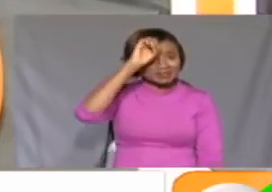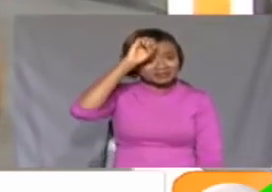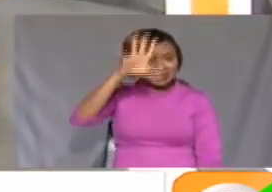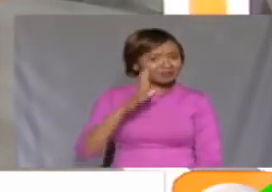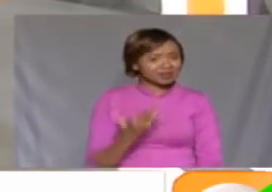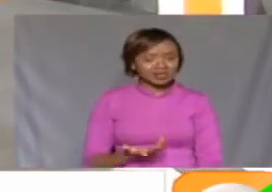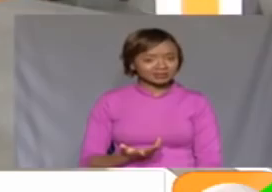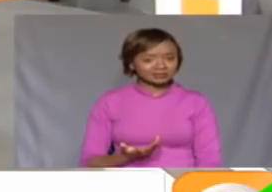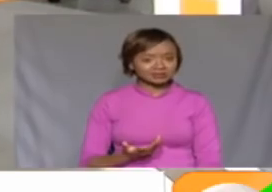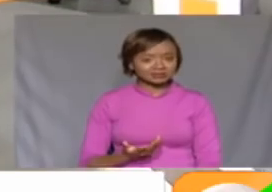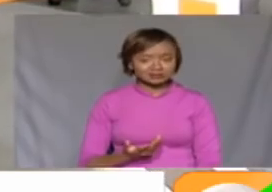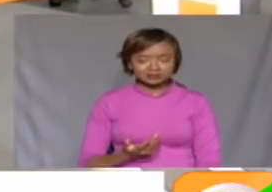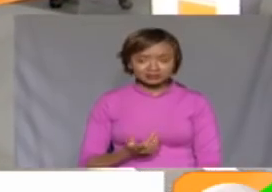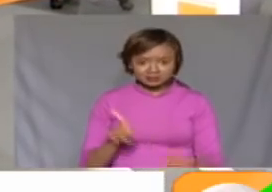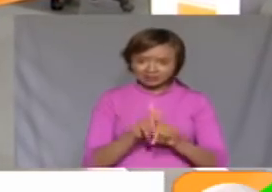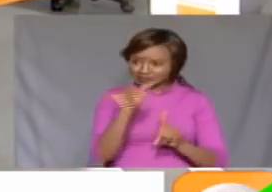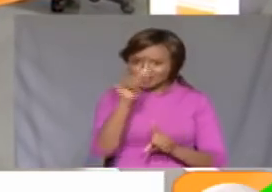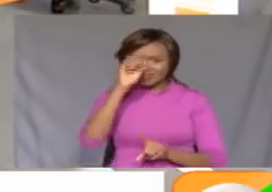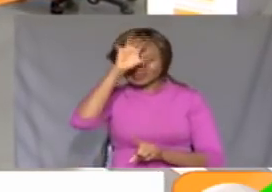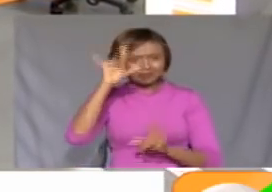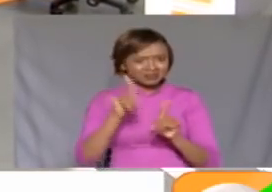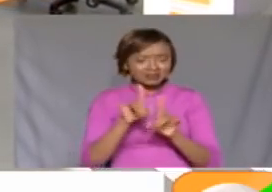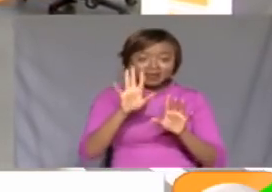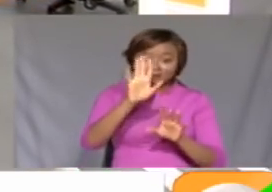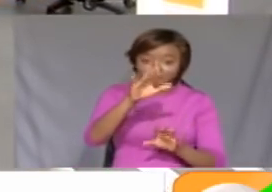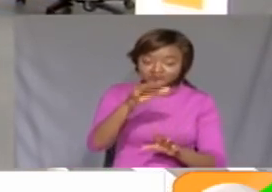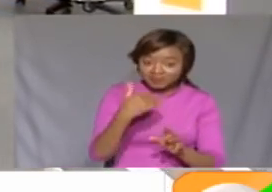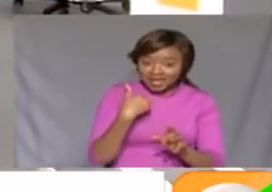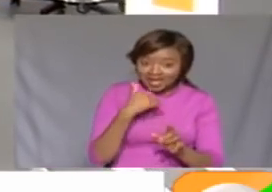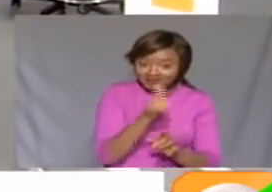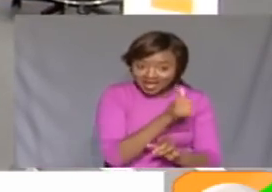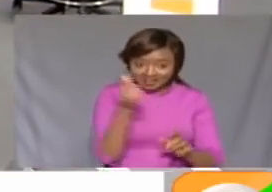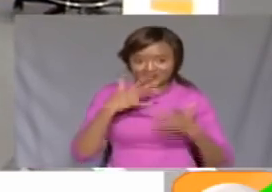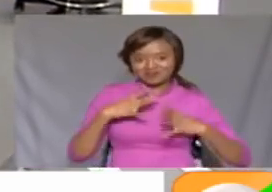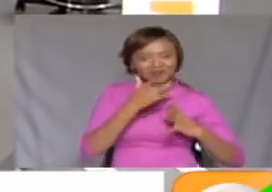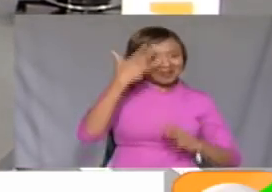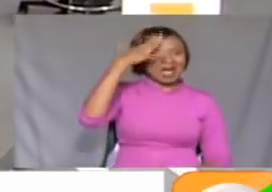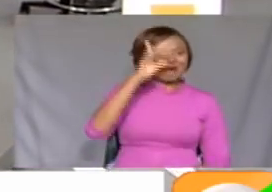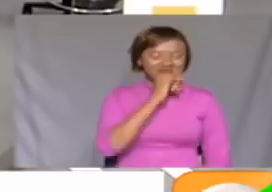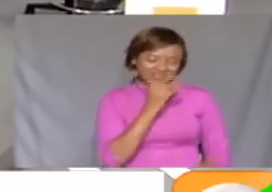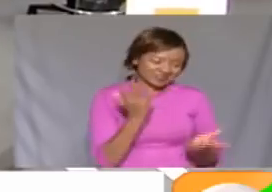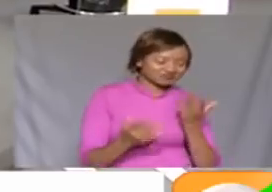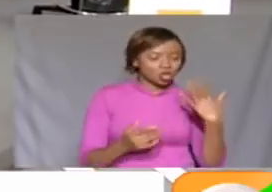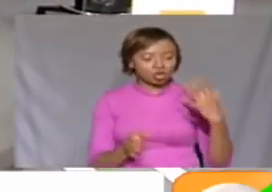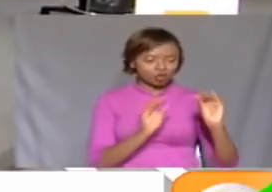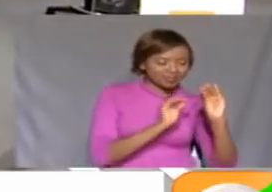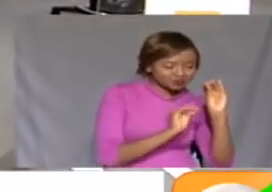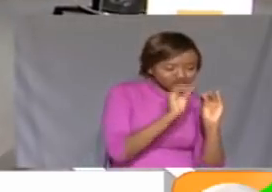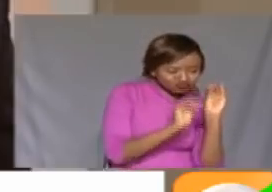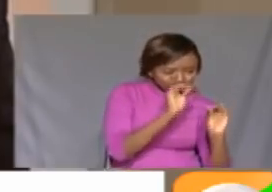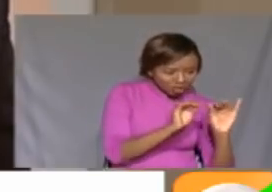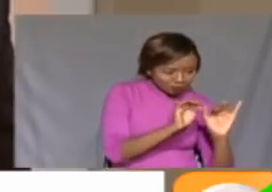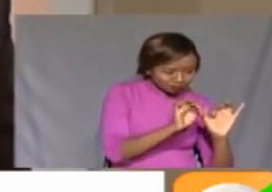It was a surprise to him, like it was to many people. And probably there are quite a number of people who are aware of what was happening in terms of the preparation of that document. I